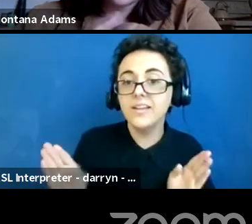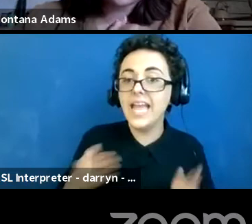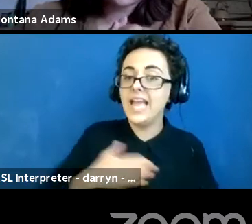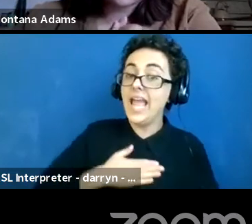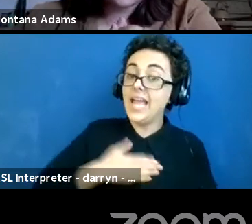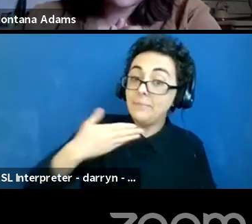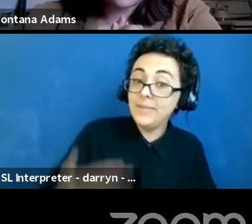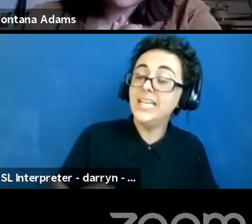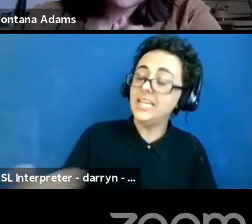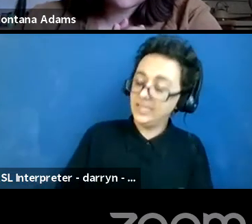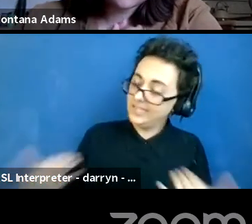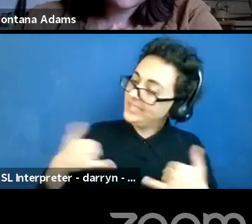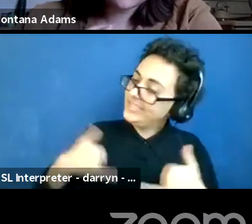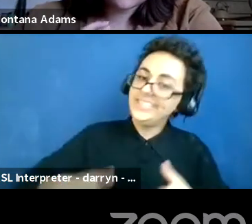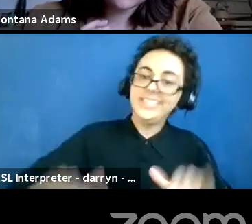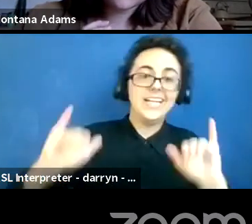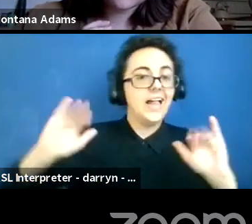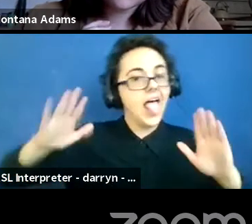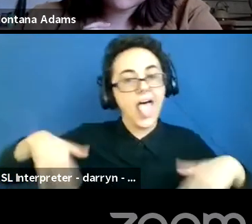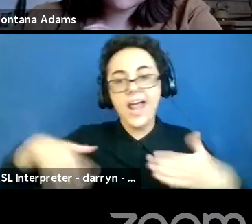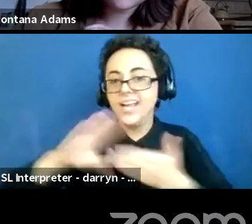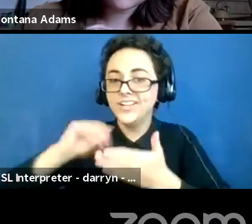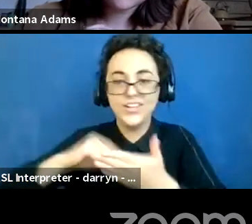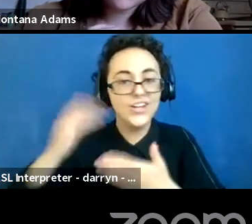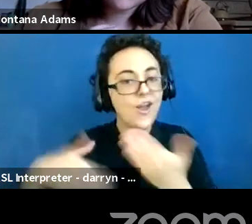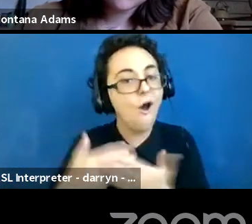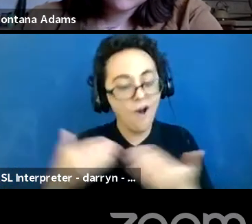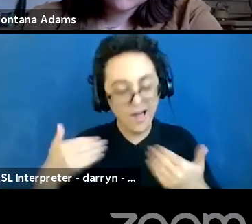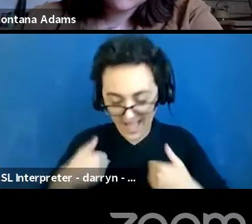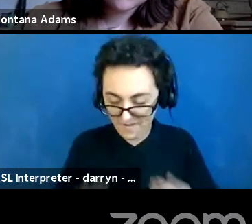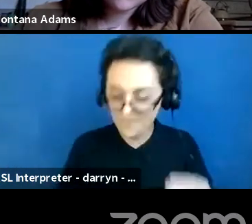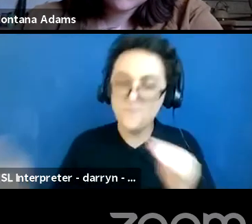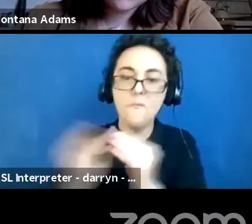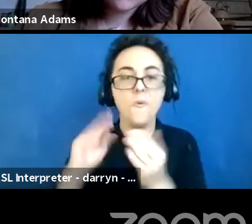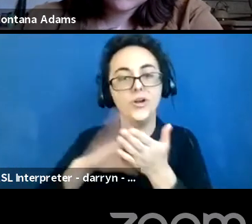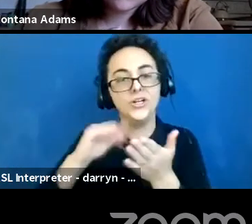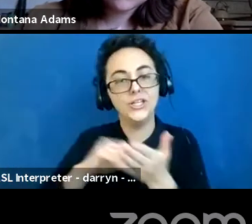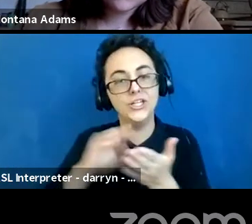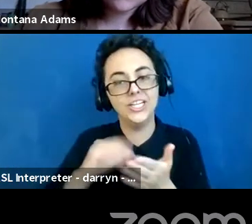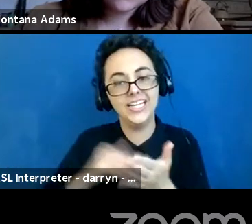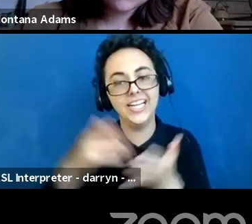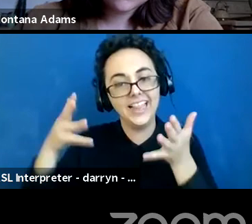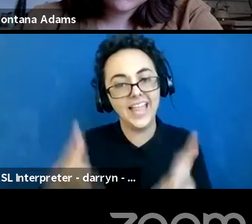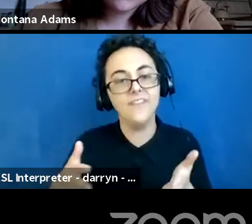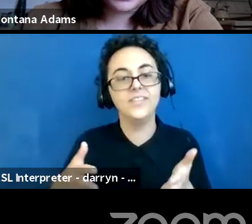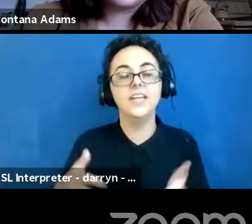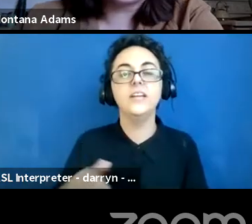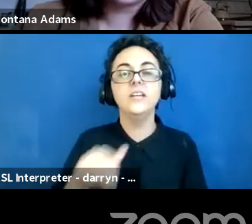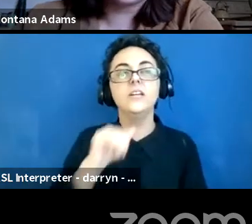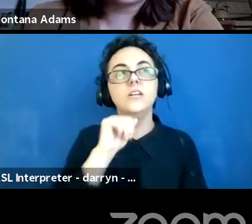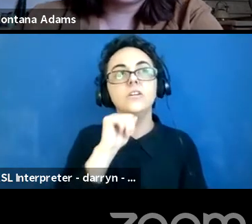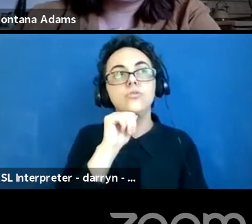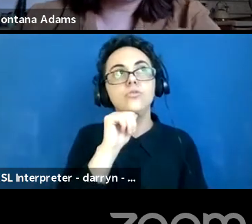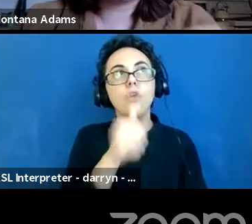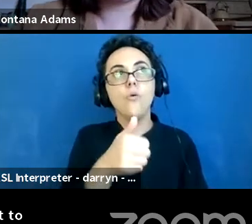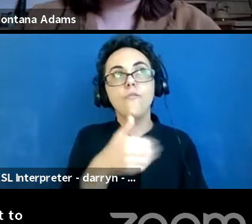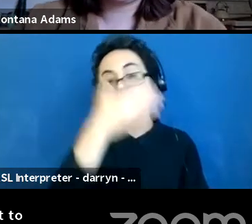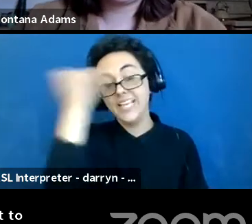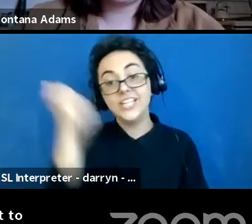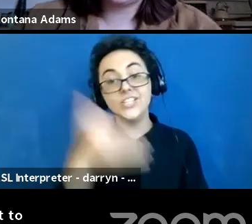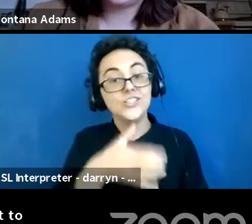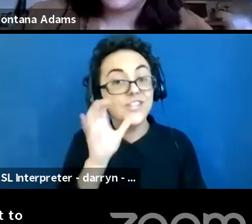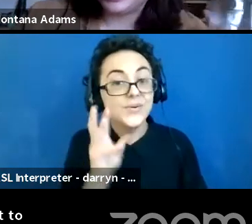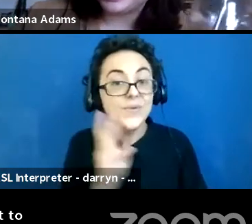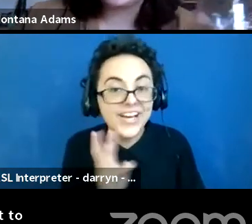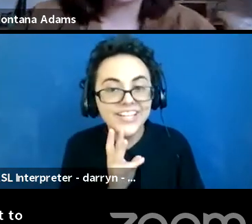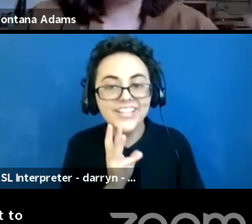and being generous with each other and hydrating. Don't forget to hydrate. Thank you all.